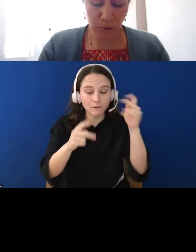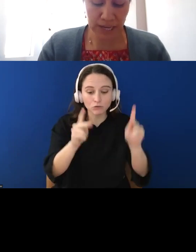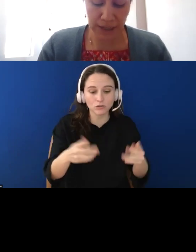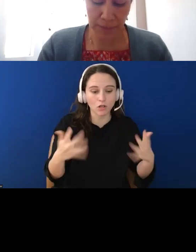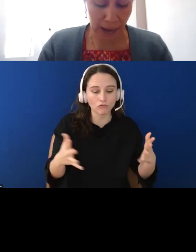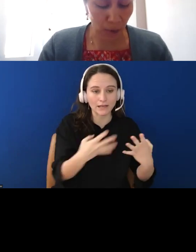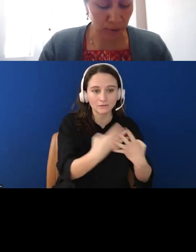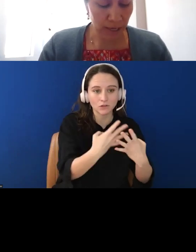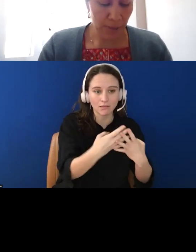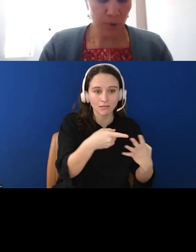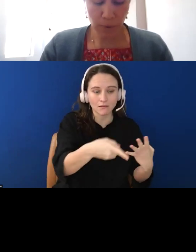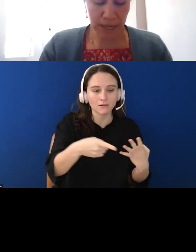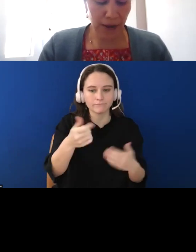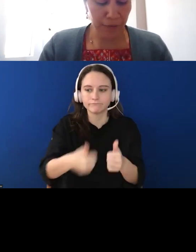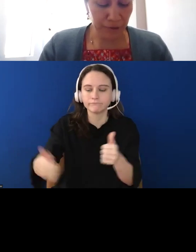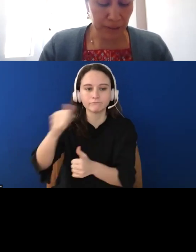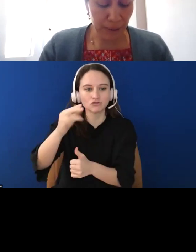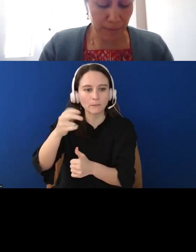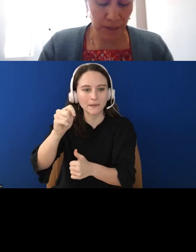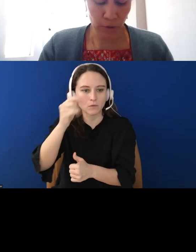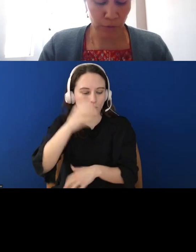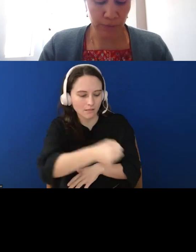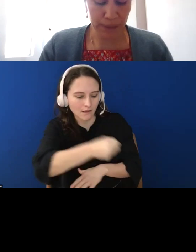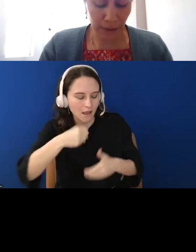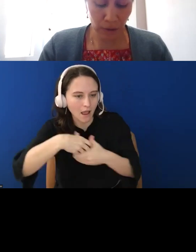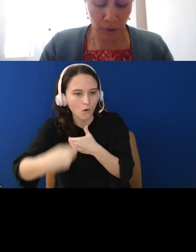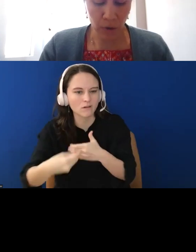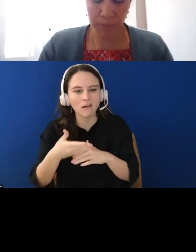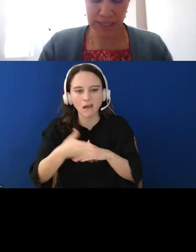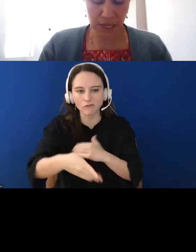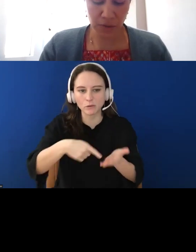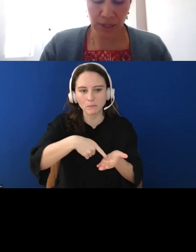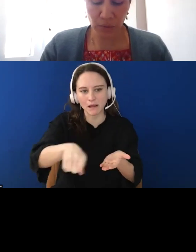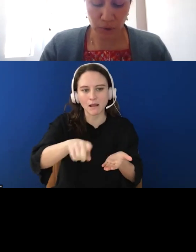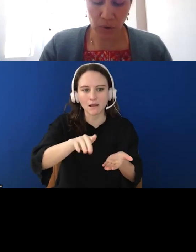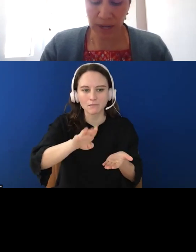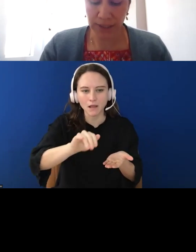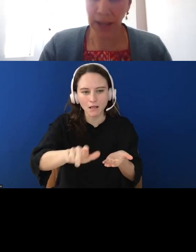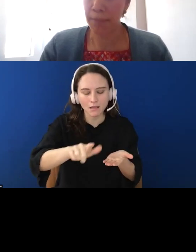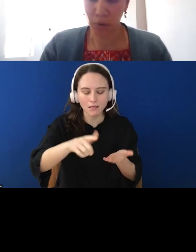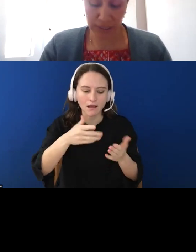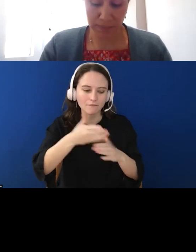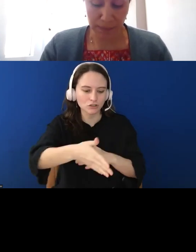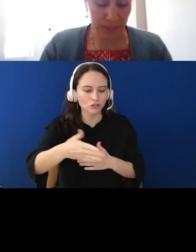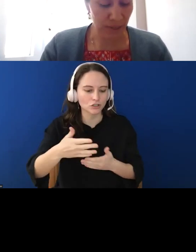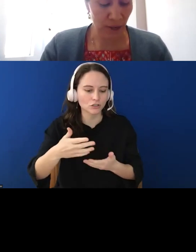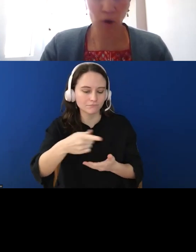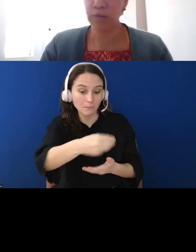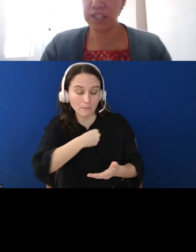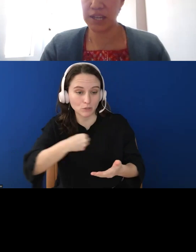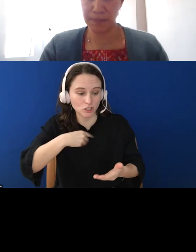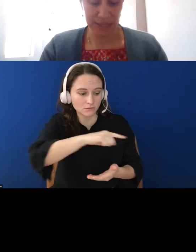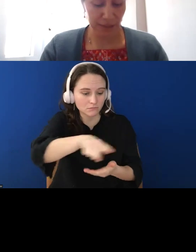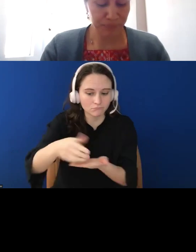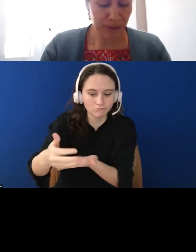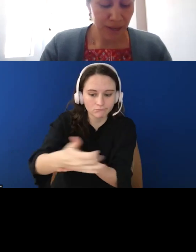chinamit would take him out, probably after the payment of bail or compensation that was collected among the members of